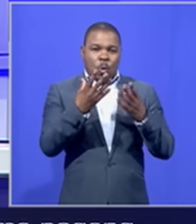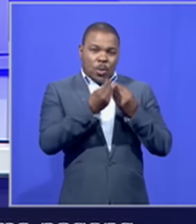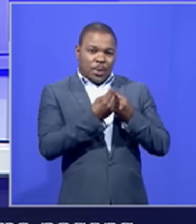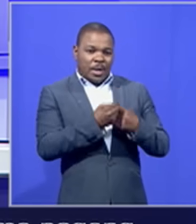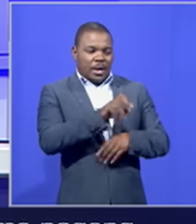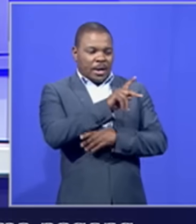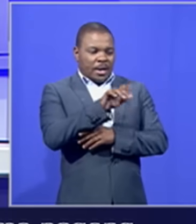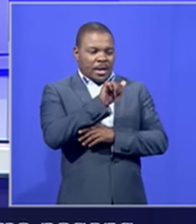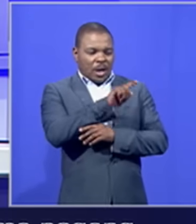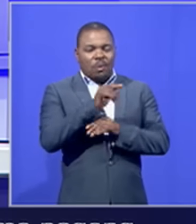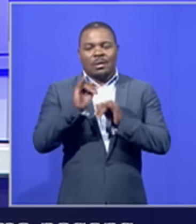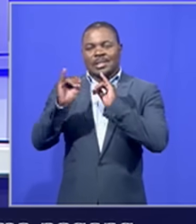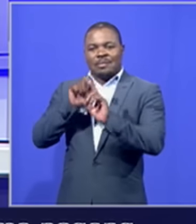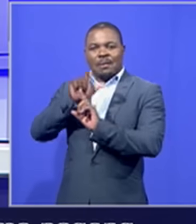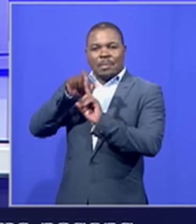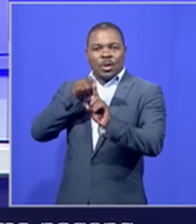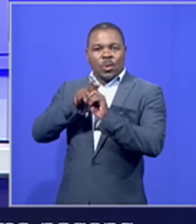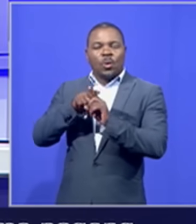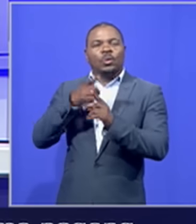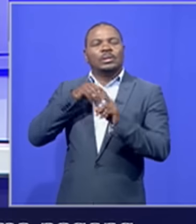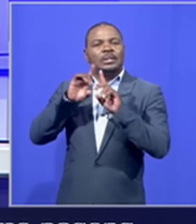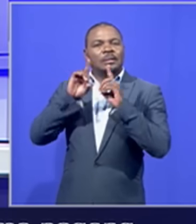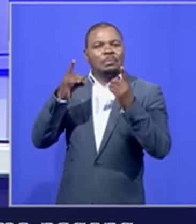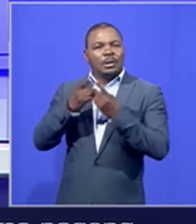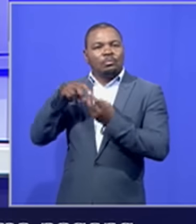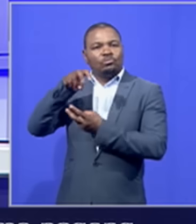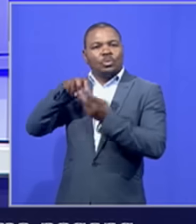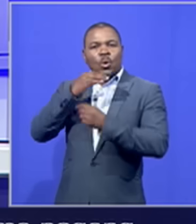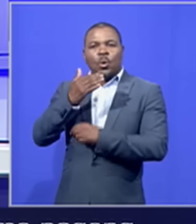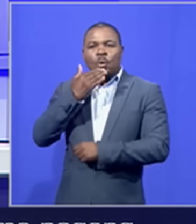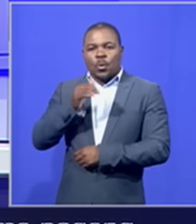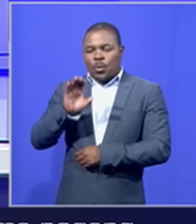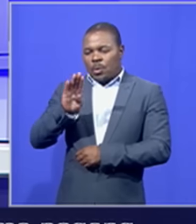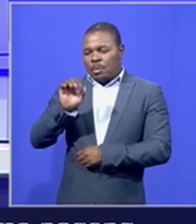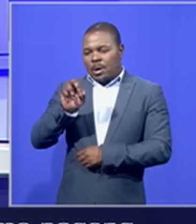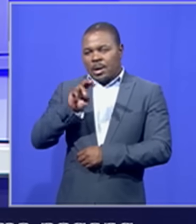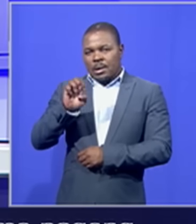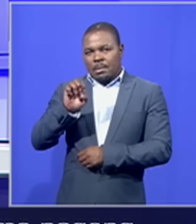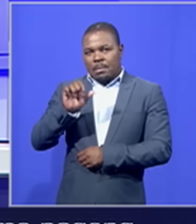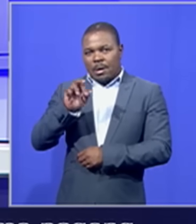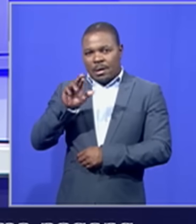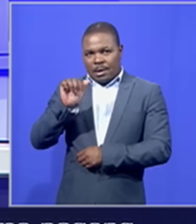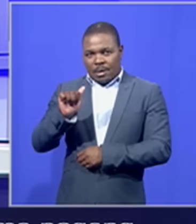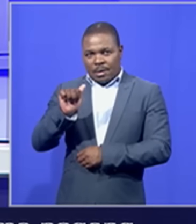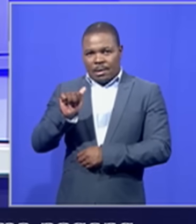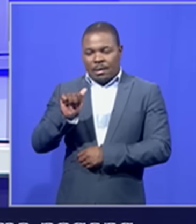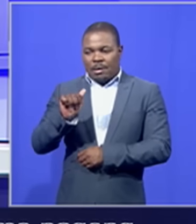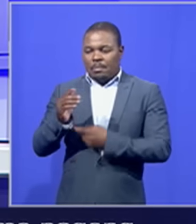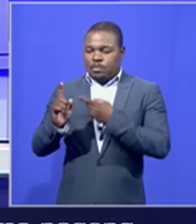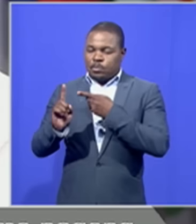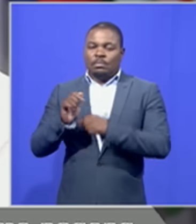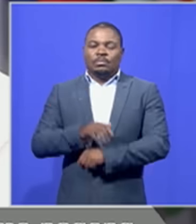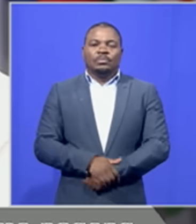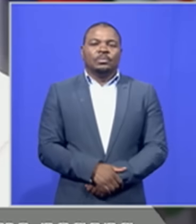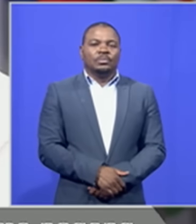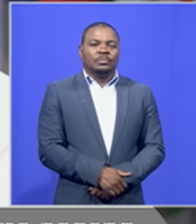o buisane le sebueledi sa lefapha la bojanala mo Gauteng Babra Gabonwele go sa le gale gompieno.